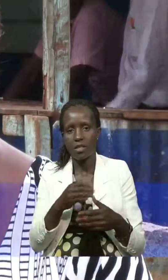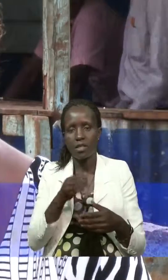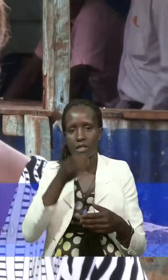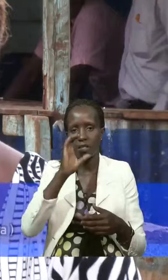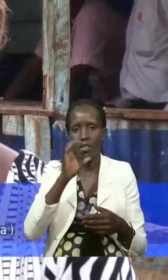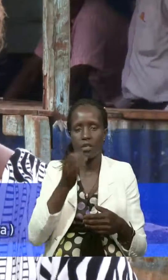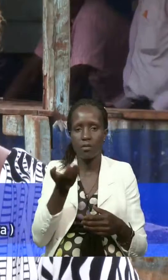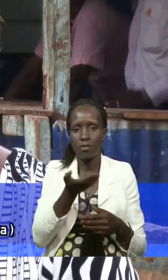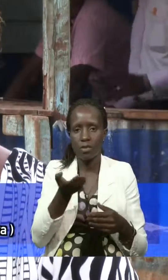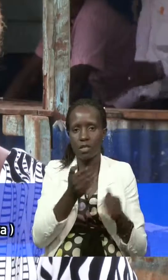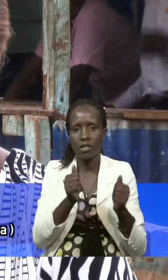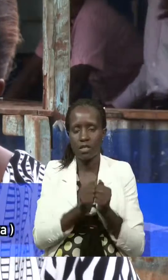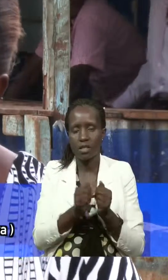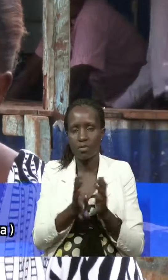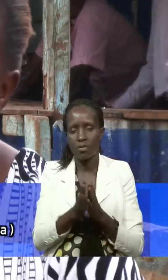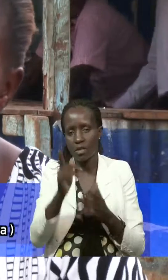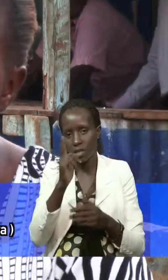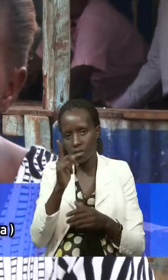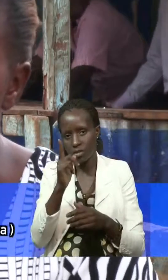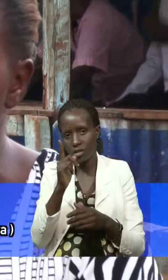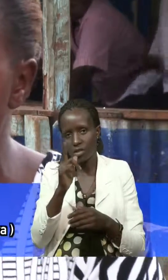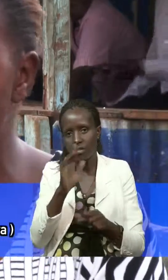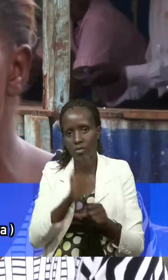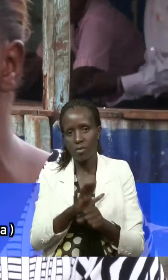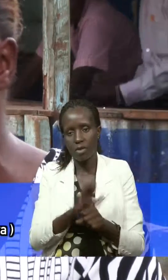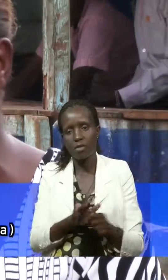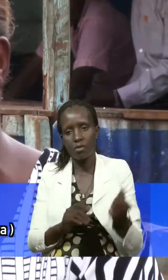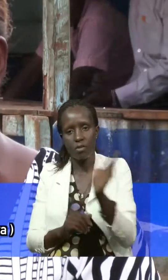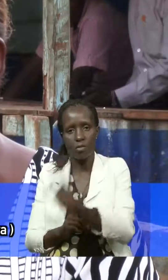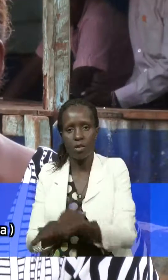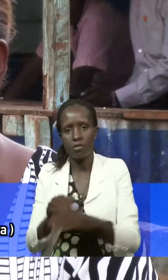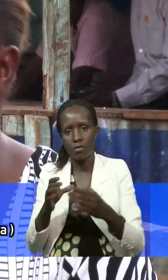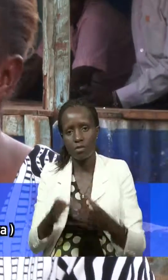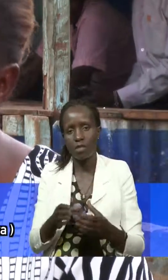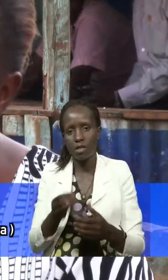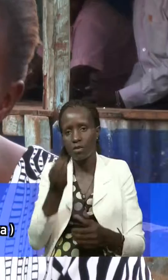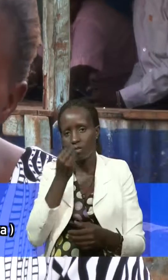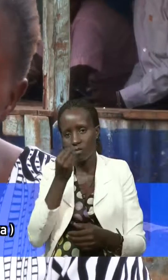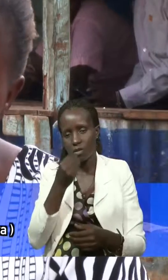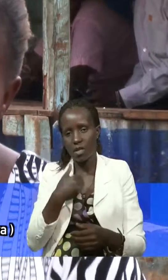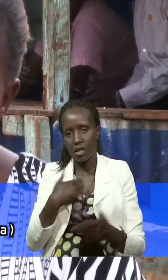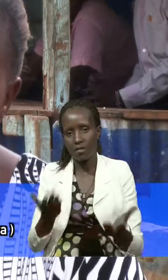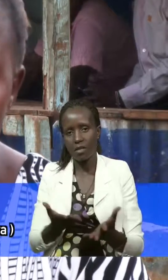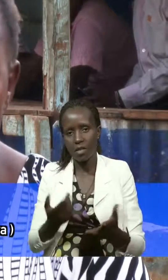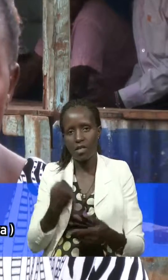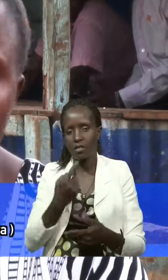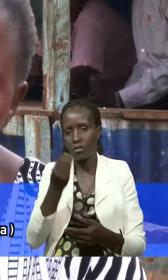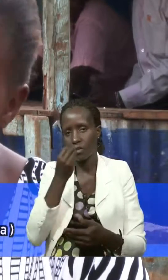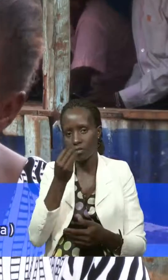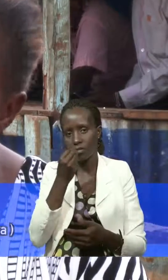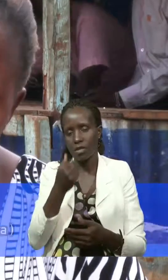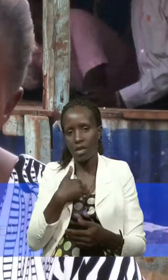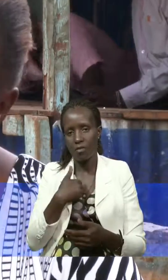o'clock porridge and lunch. So most of them who go back to the community, the meals they have here, it's the